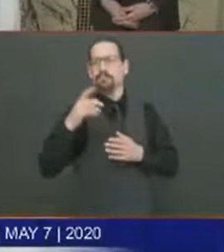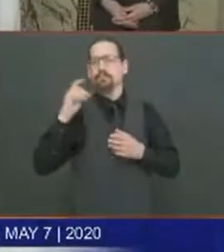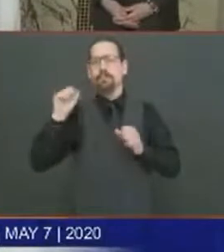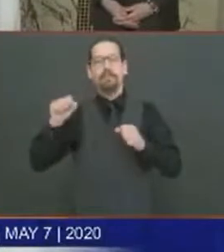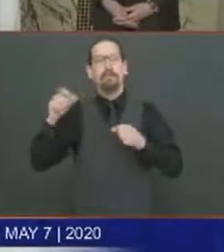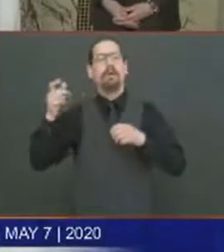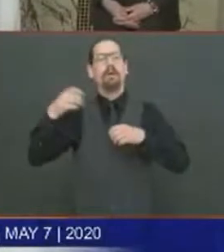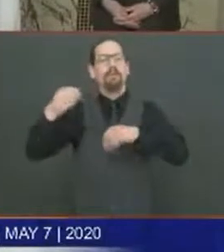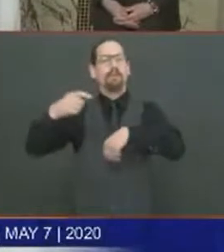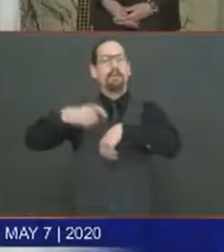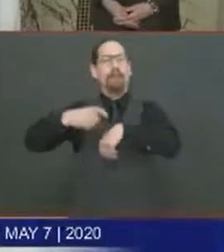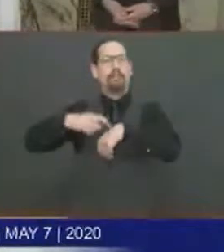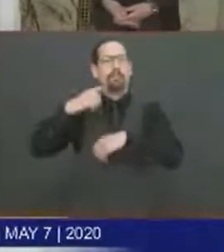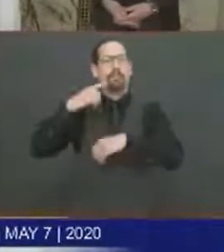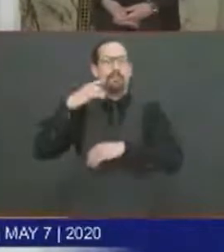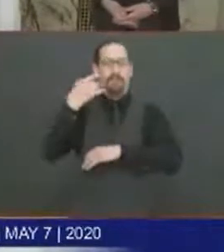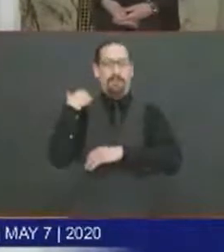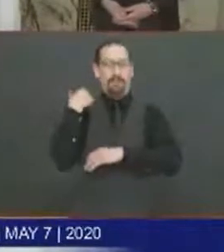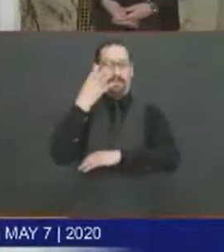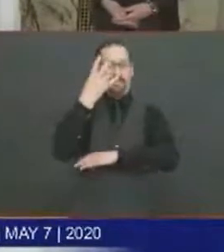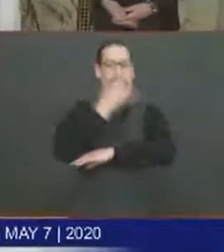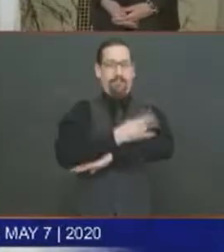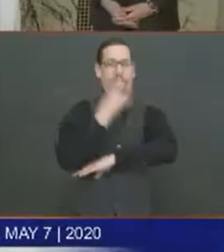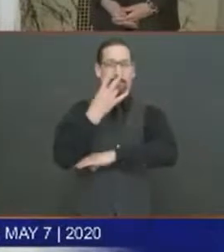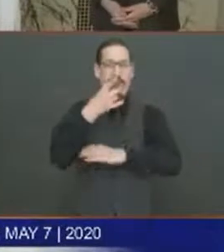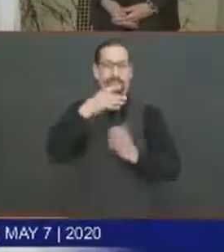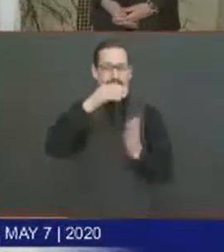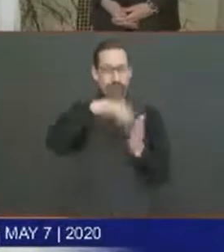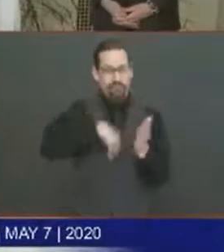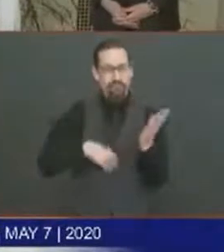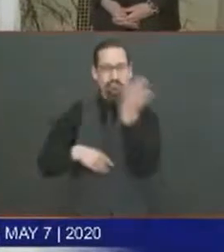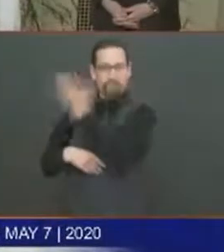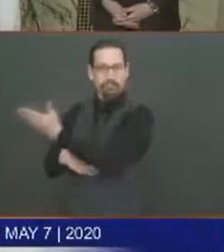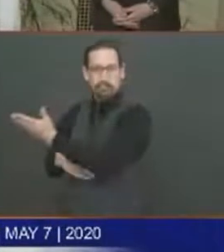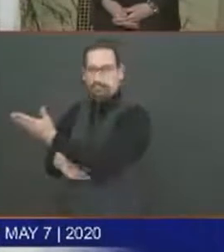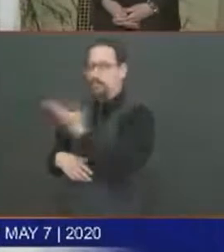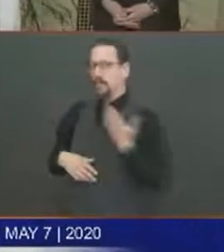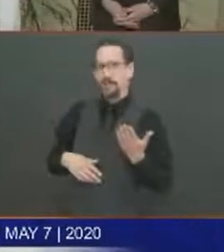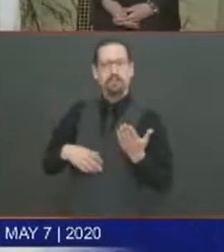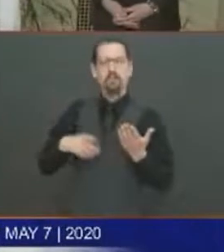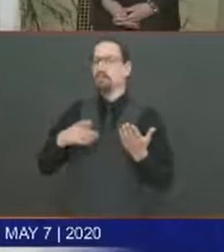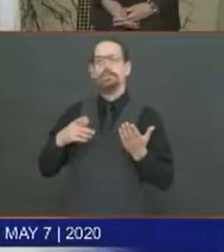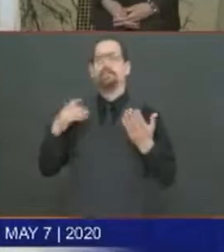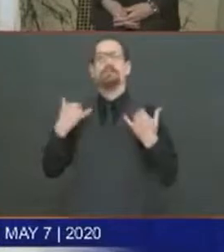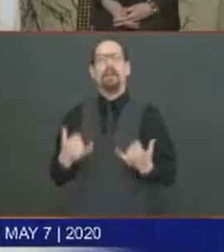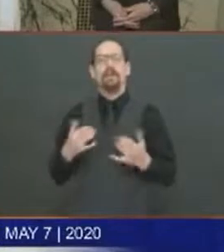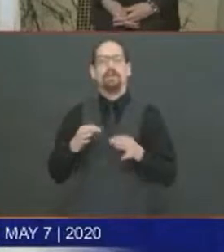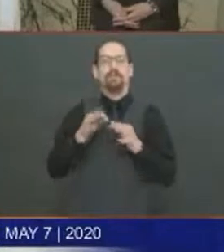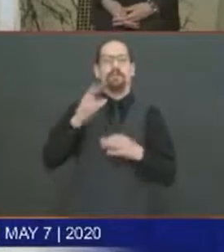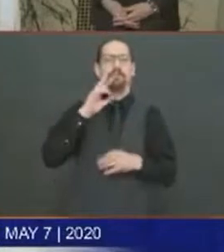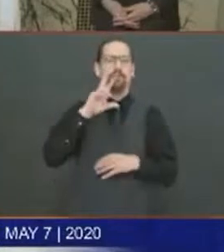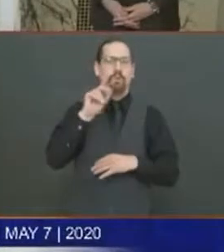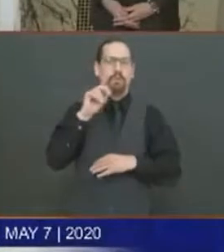30 days. I'm also extending until June 5th the telehealth executive orders.